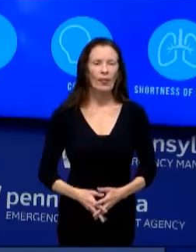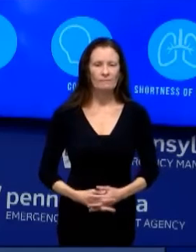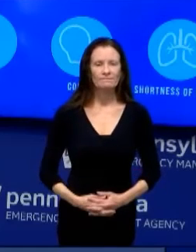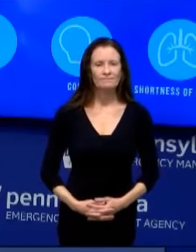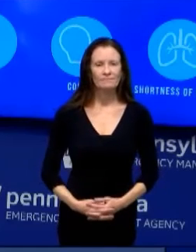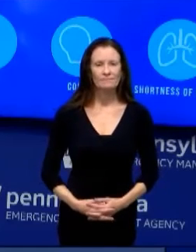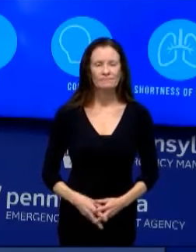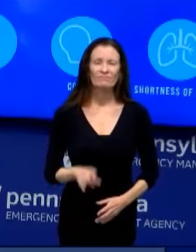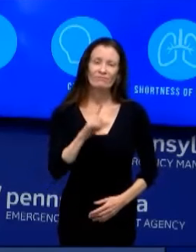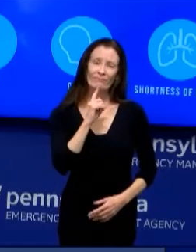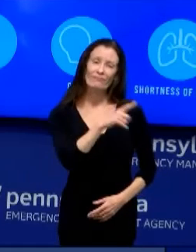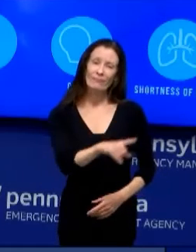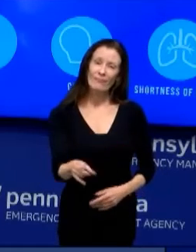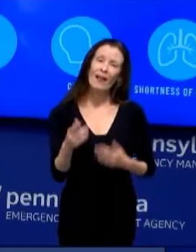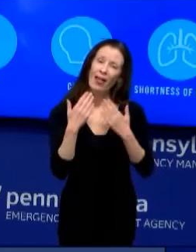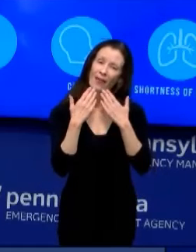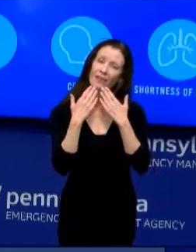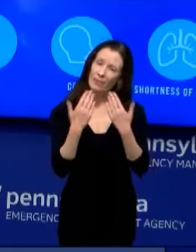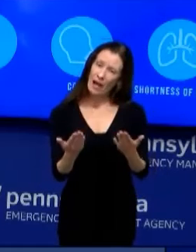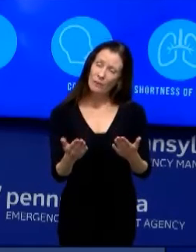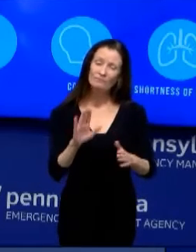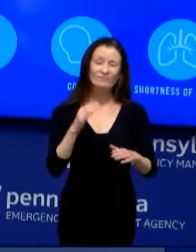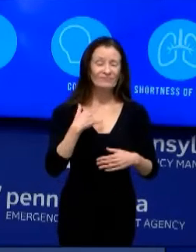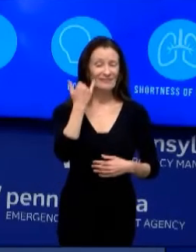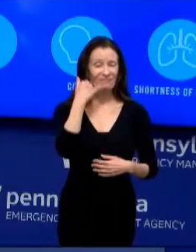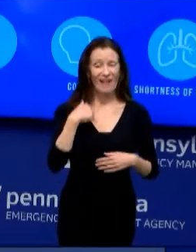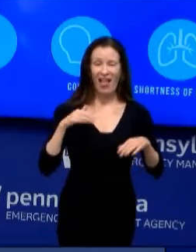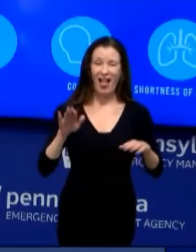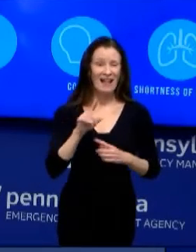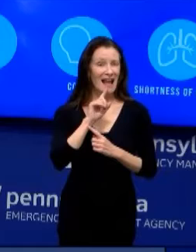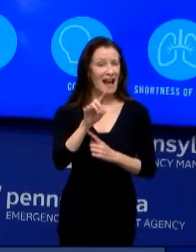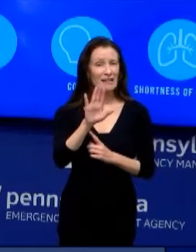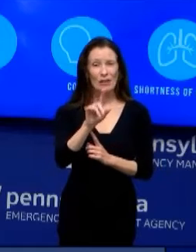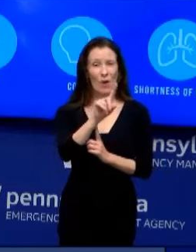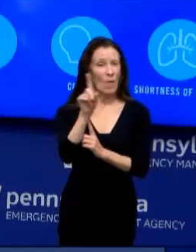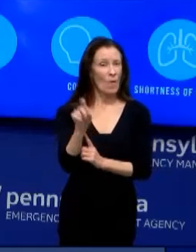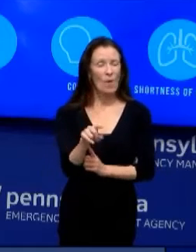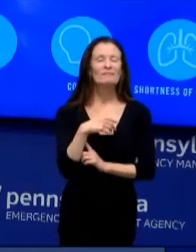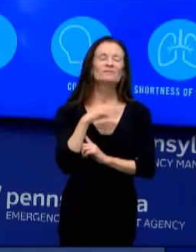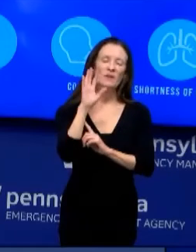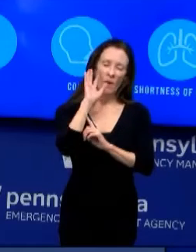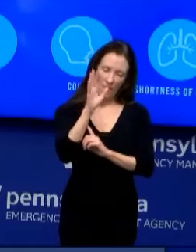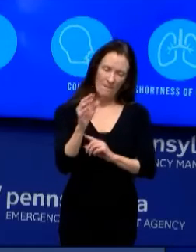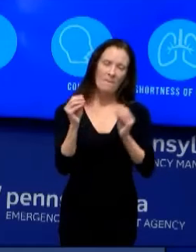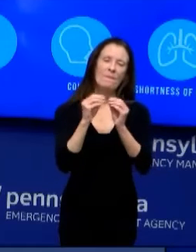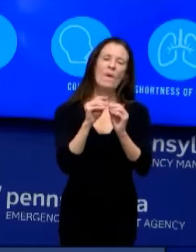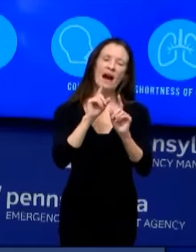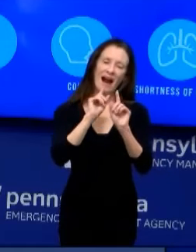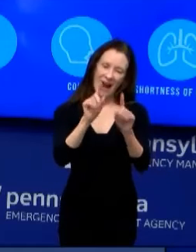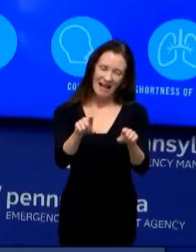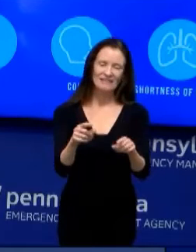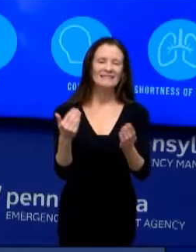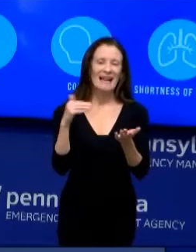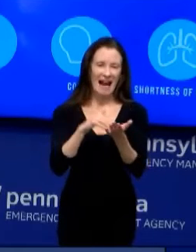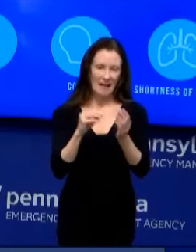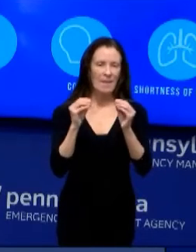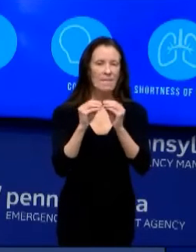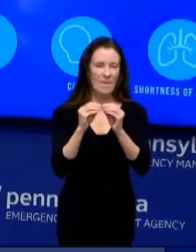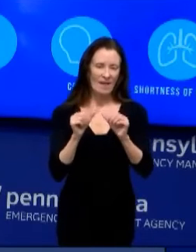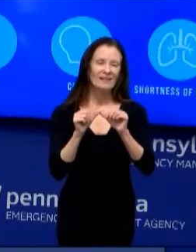not answered, we will follow up from the Department of Health or Governor's Press Office, and we will return with another briefing on Monday. Thank